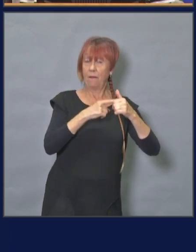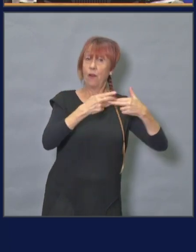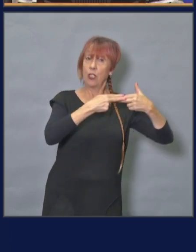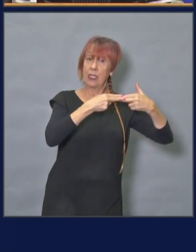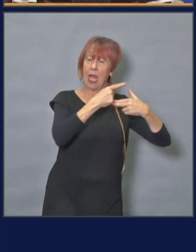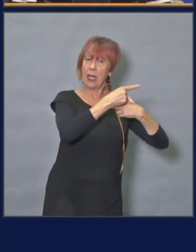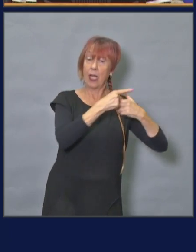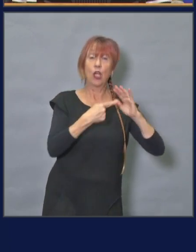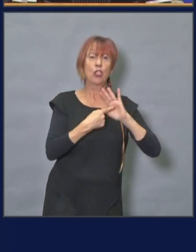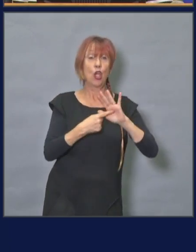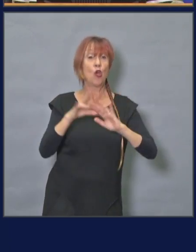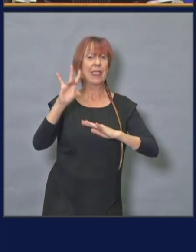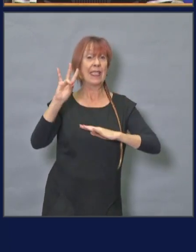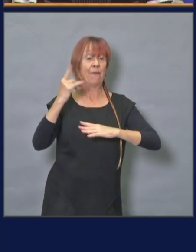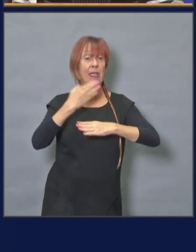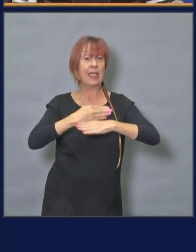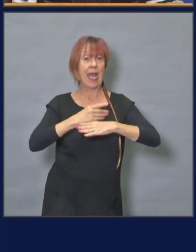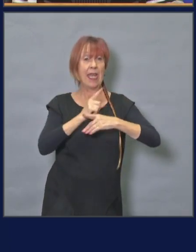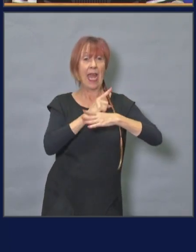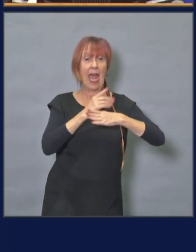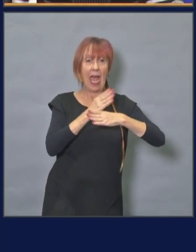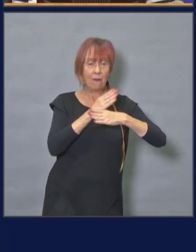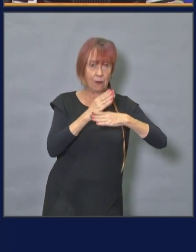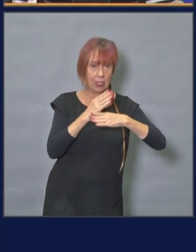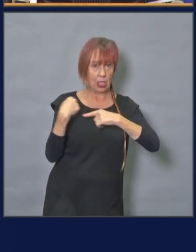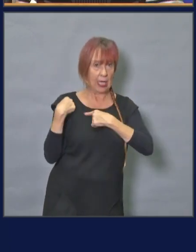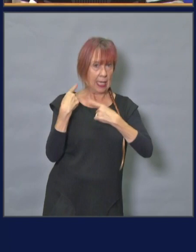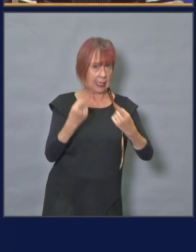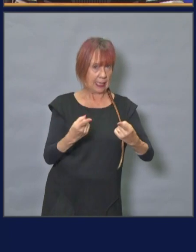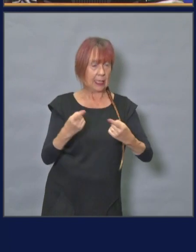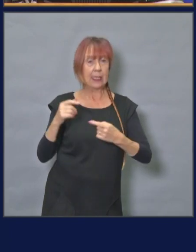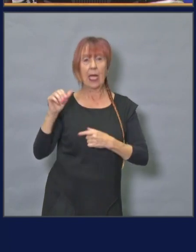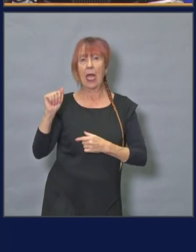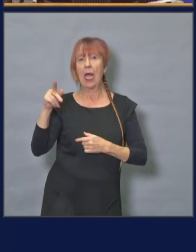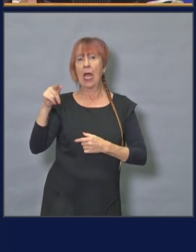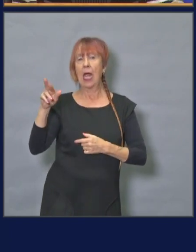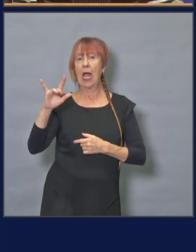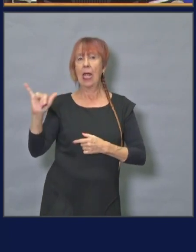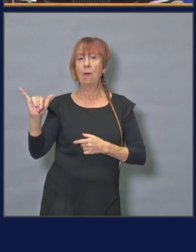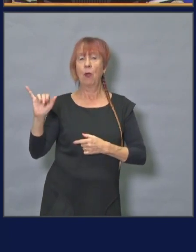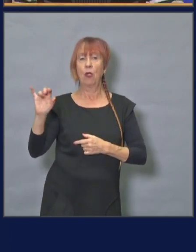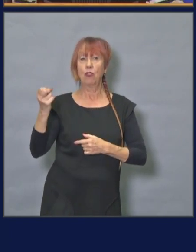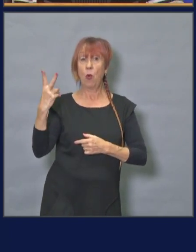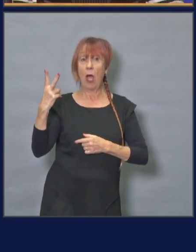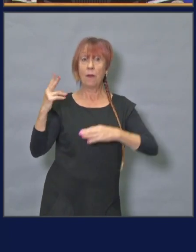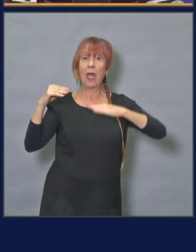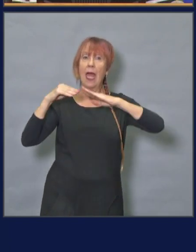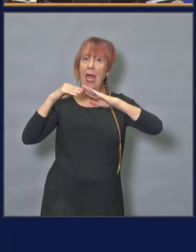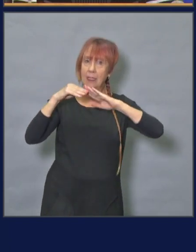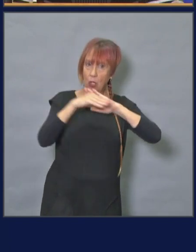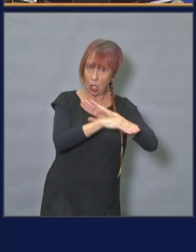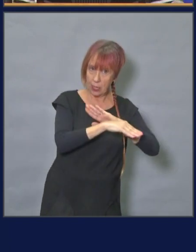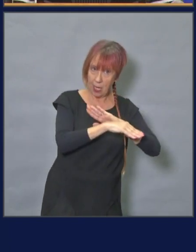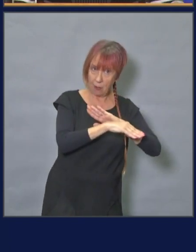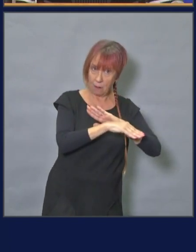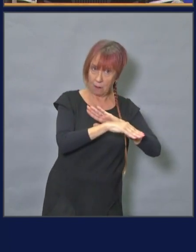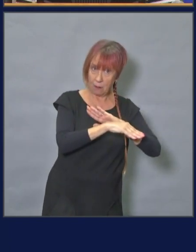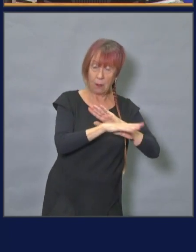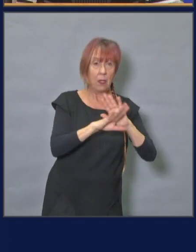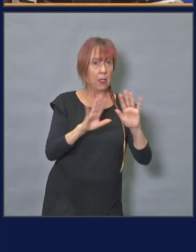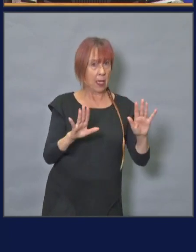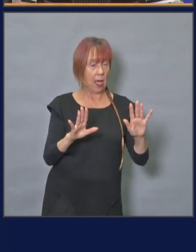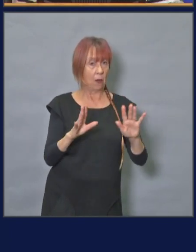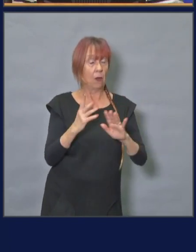that the 7-day average of daily deaths since April 12th has gone down. Although our most recent